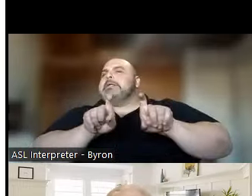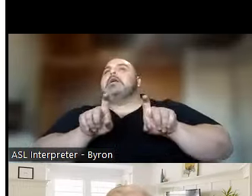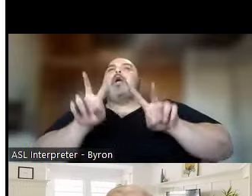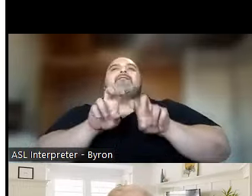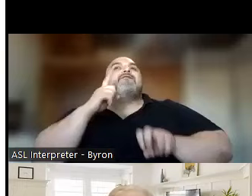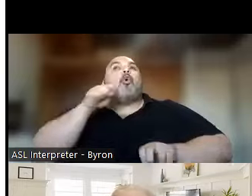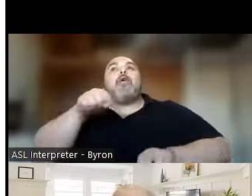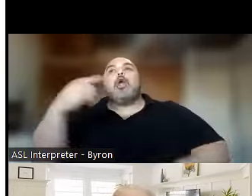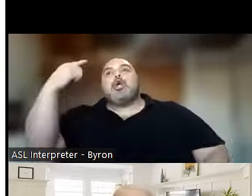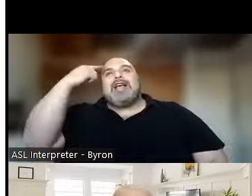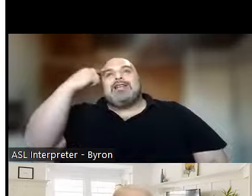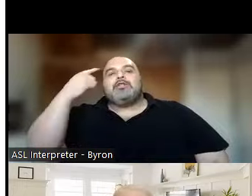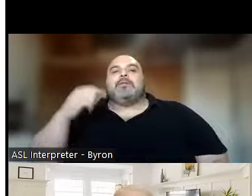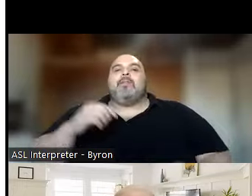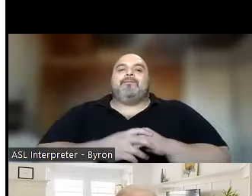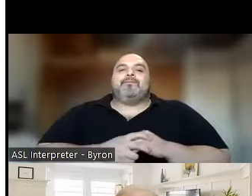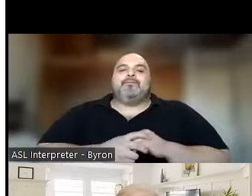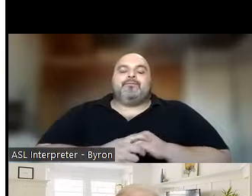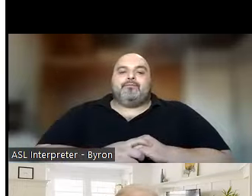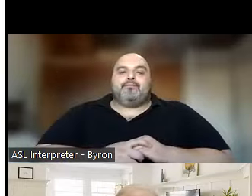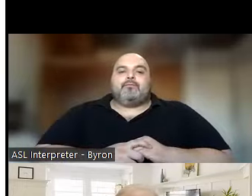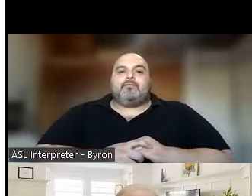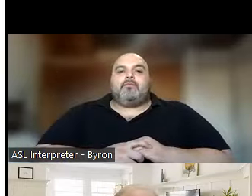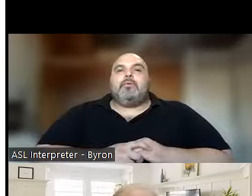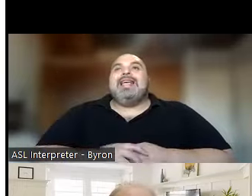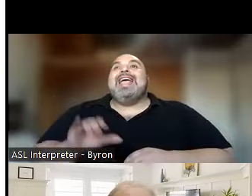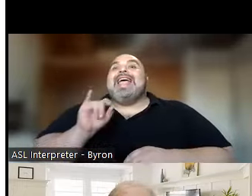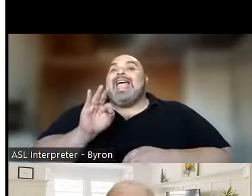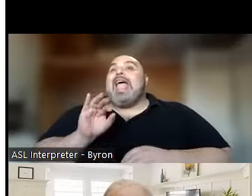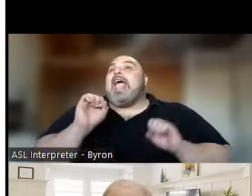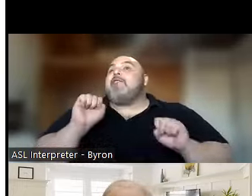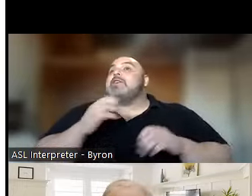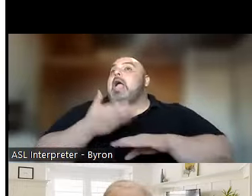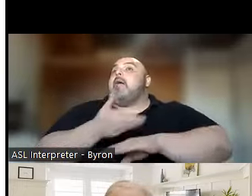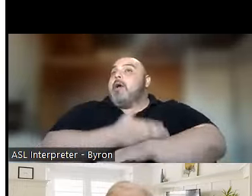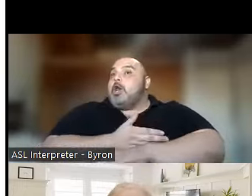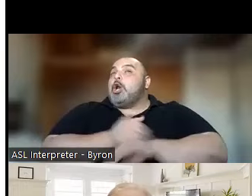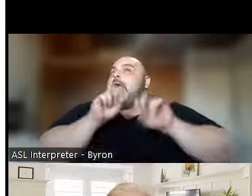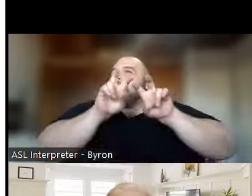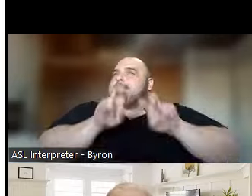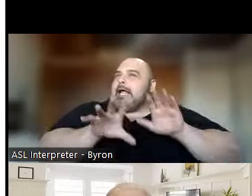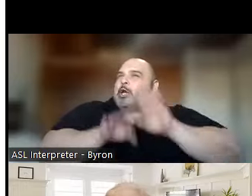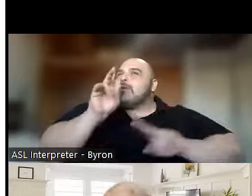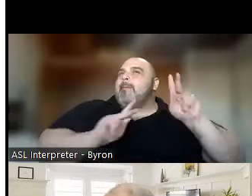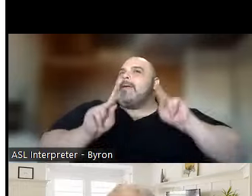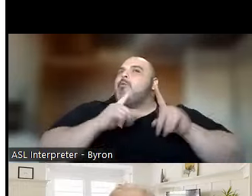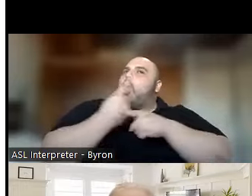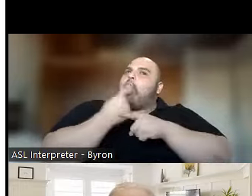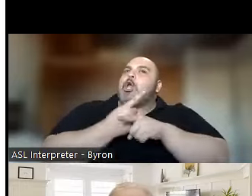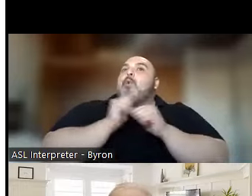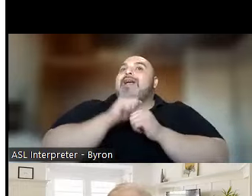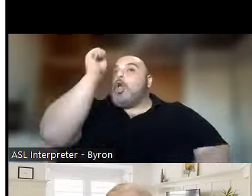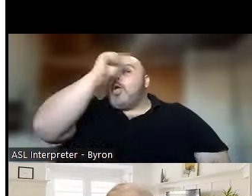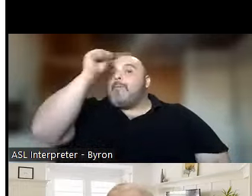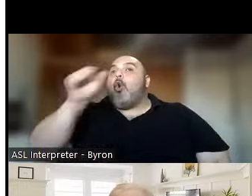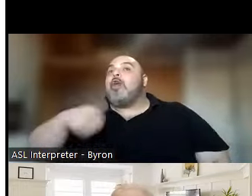their cognition. And so if we can get better at diagnosing people accurately with Alzheimer's or another